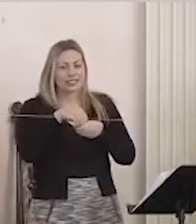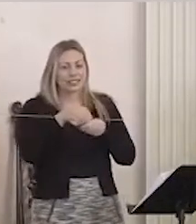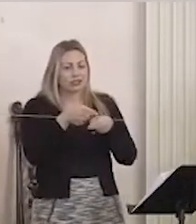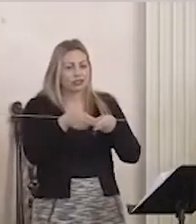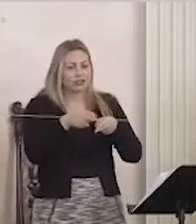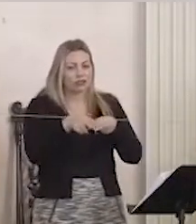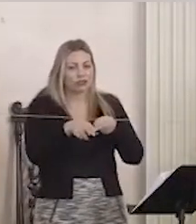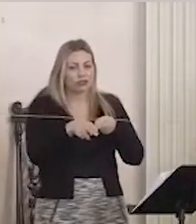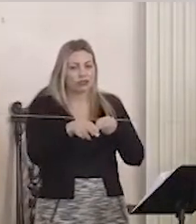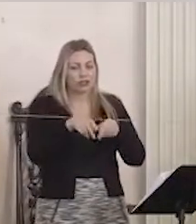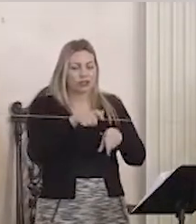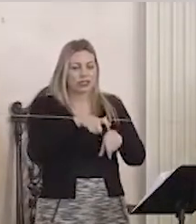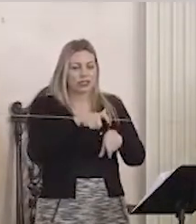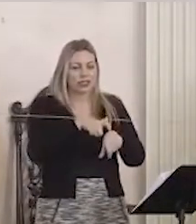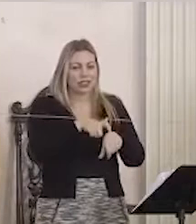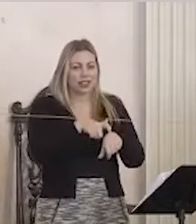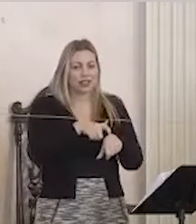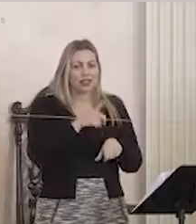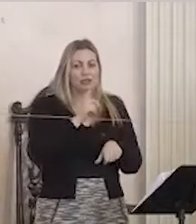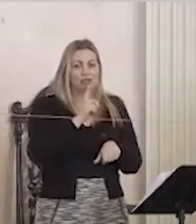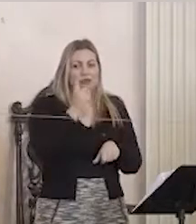course lie all the